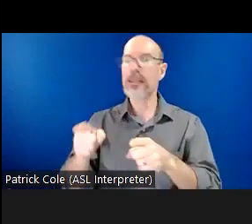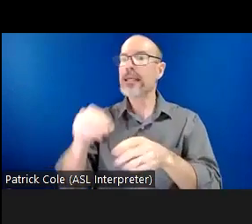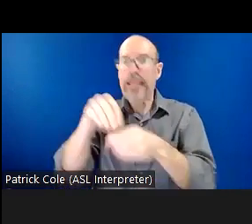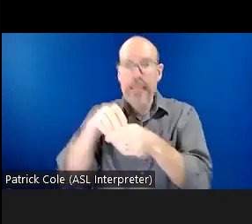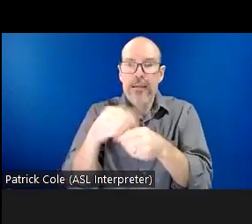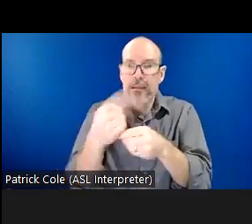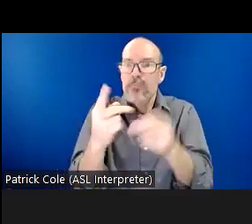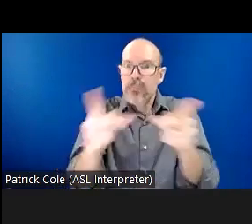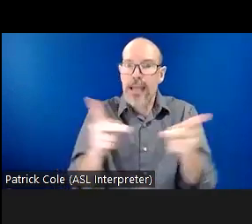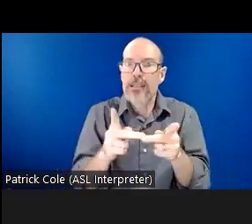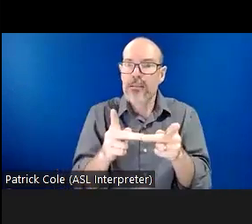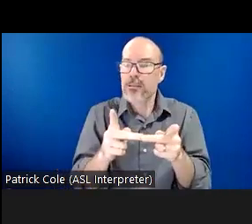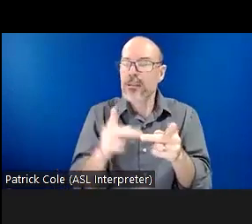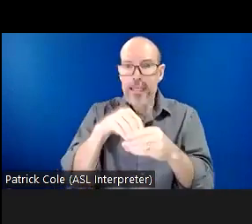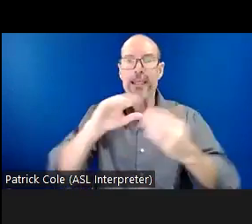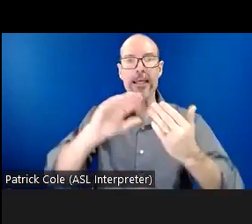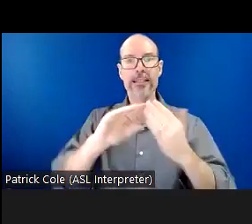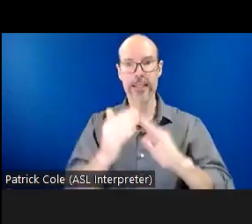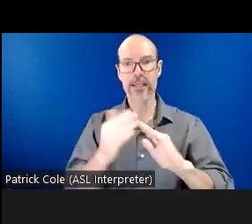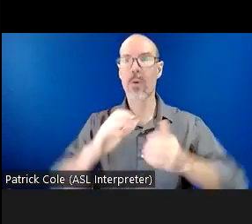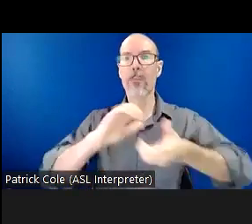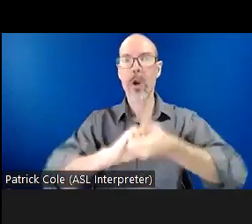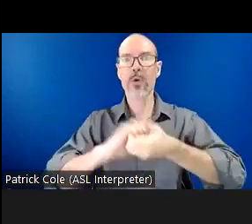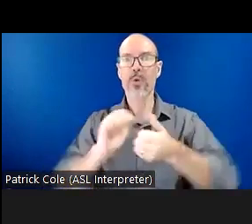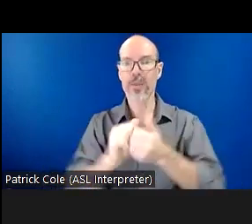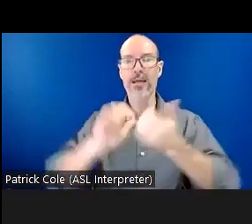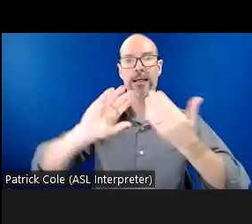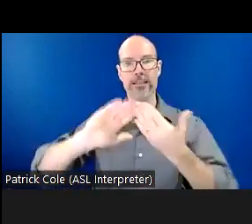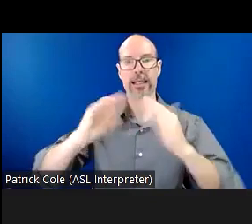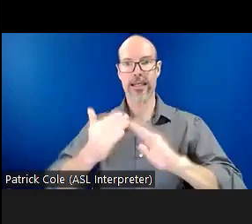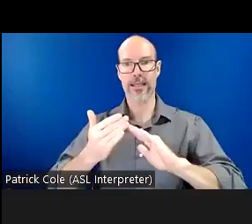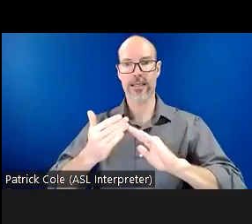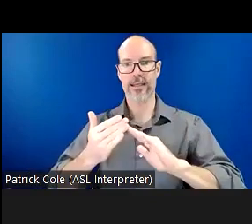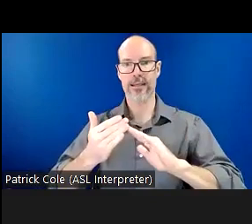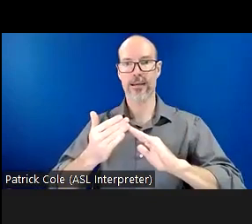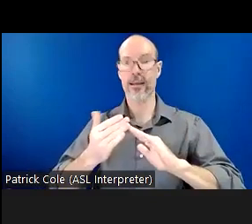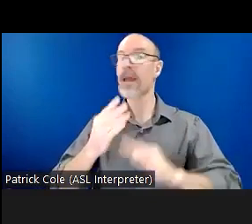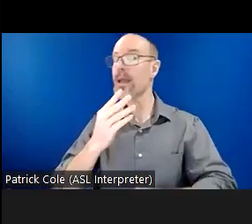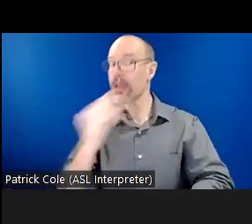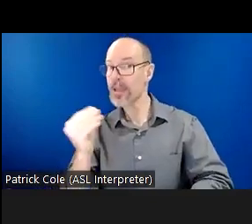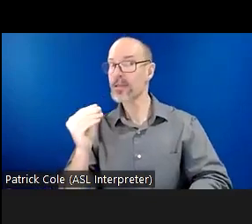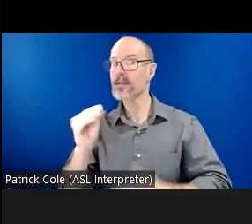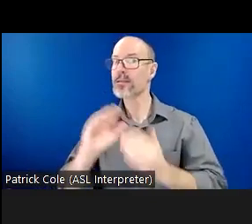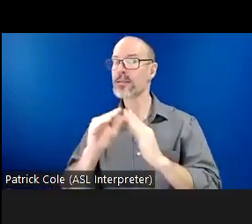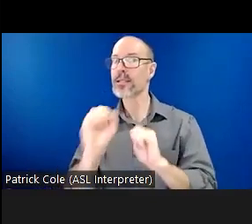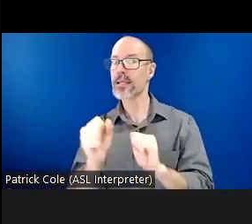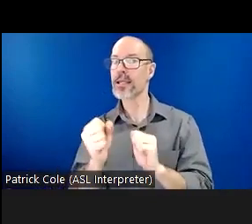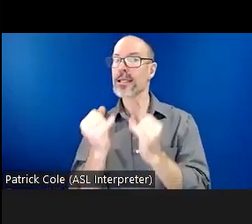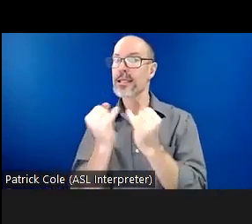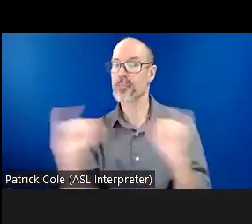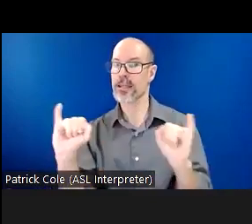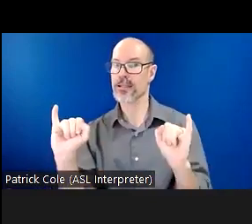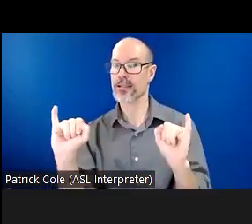happen often in partnership with a city. But cities can also apply all by themselves.